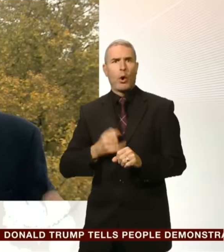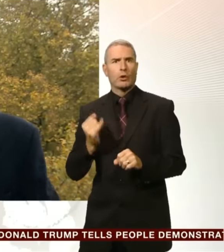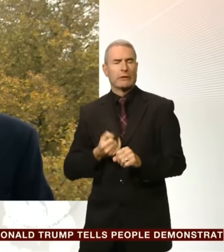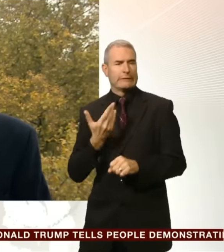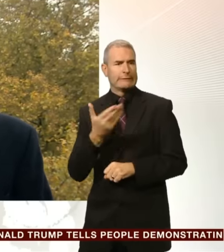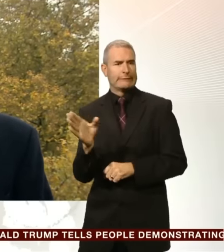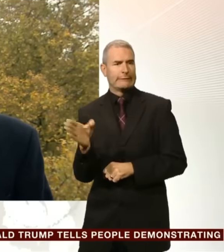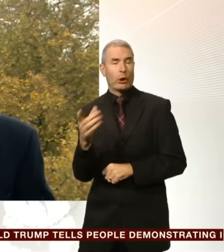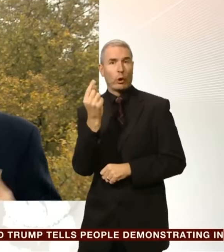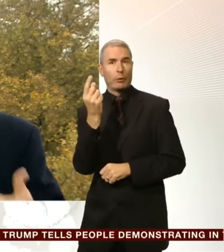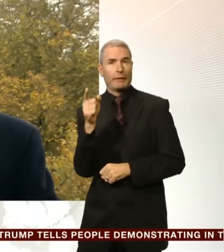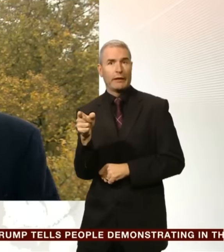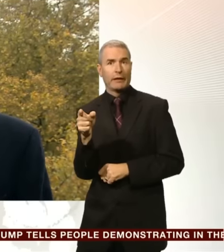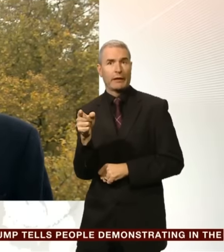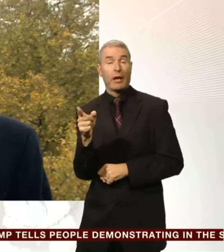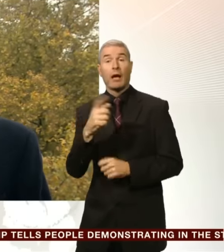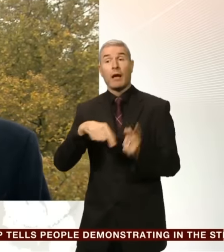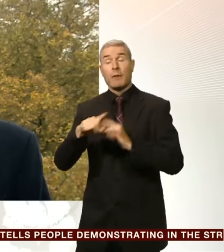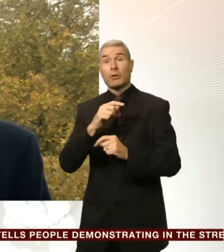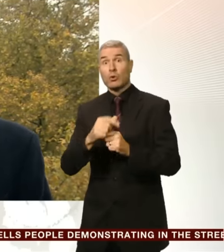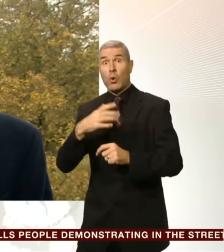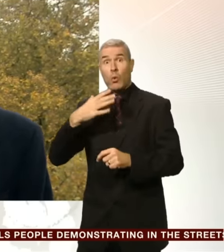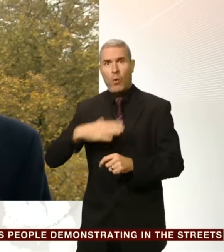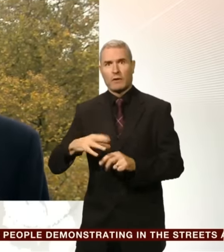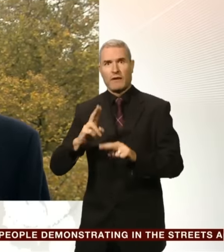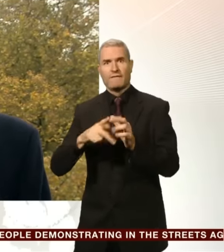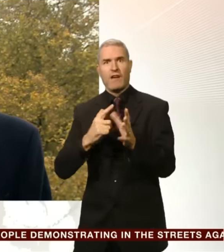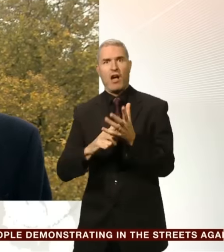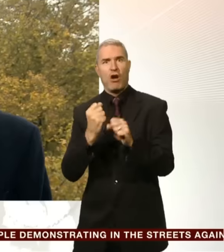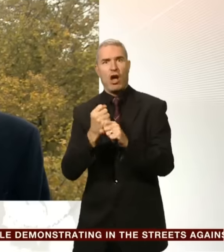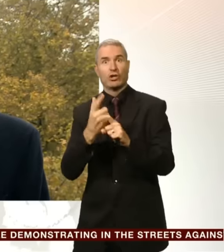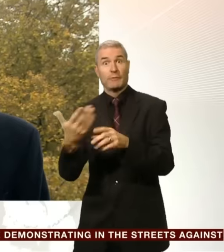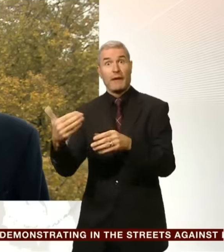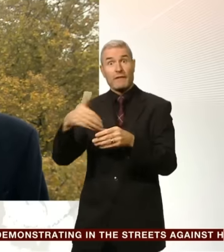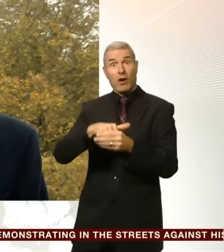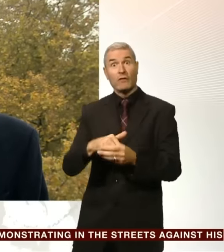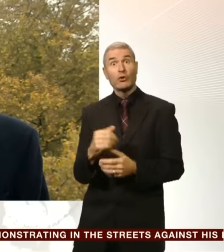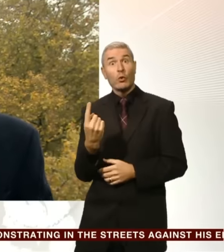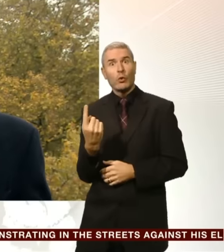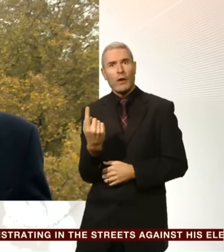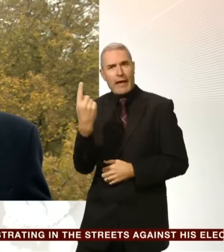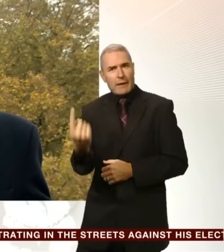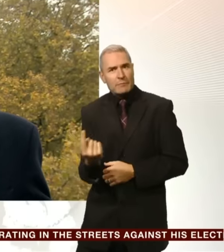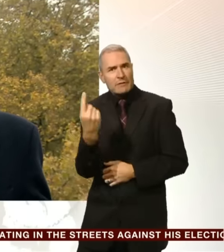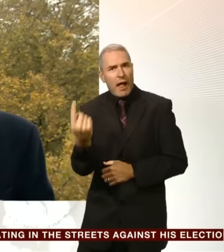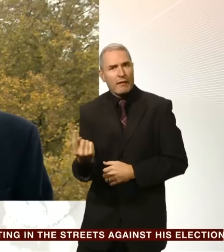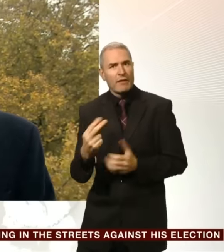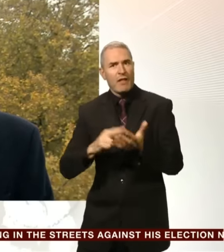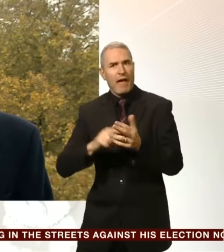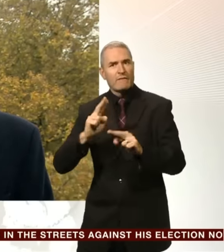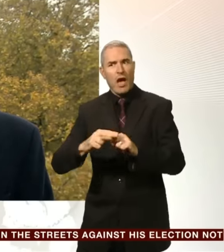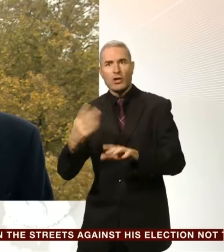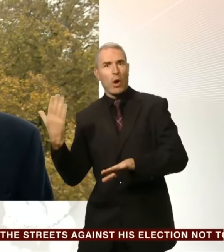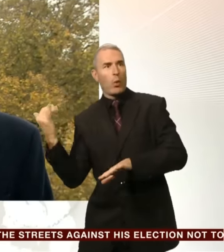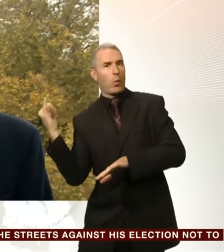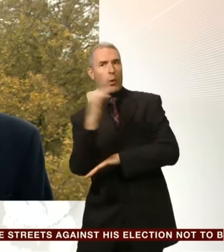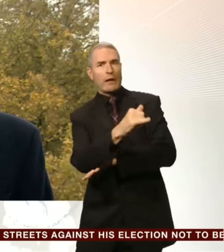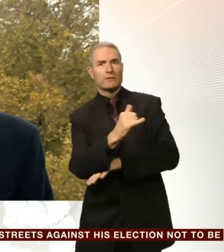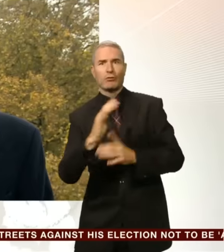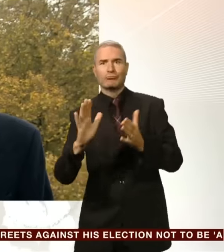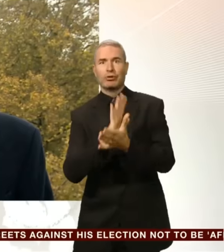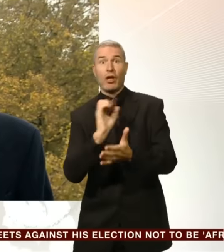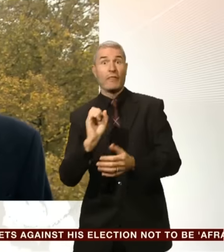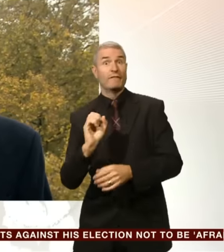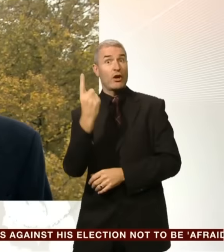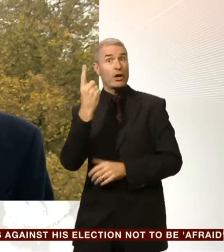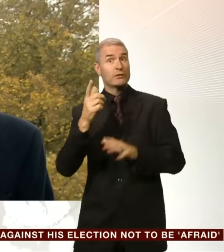senses perhaps the person pushing hardest for Mr. Farage to have a role is Mr. Farage himself, who's rather enjoying the fact that he is the